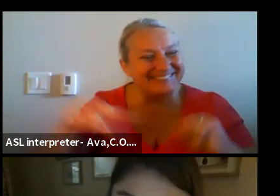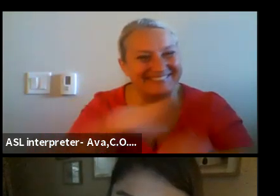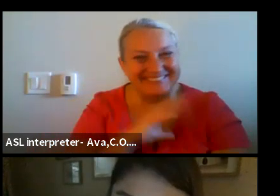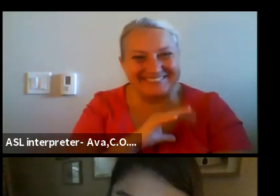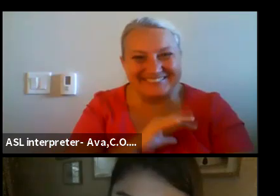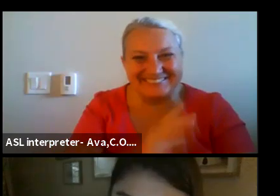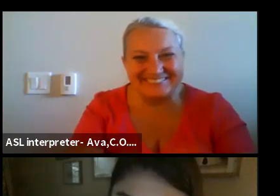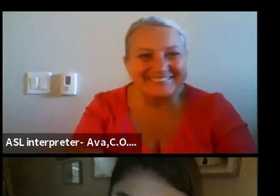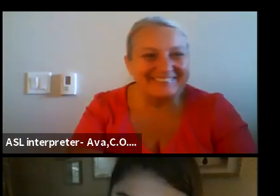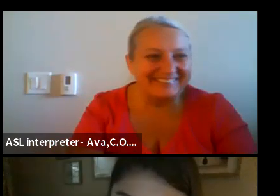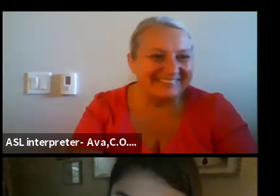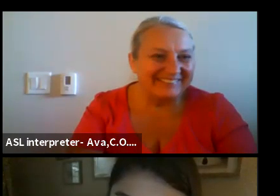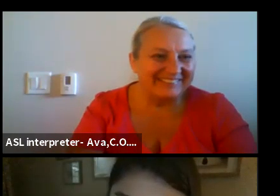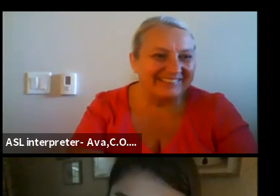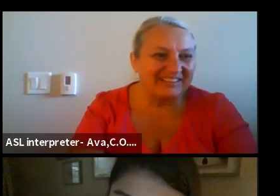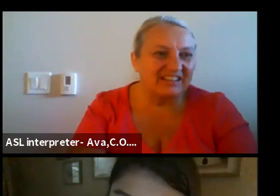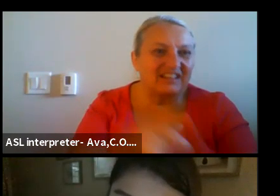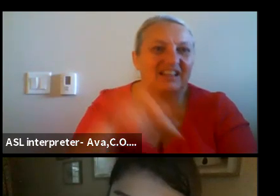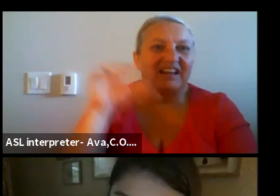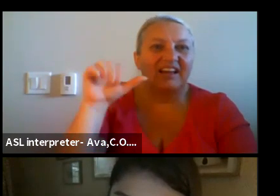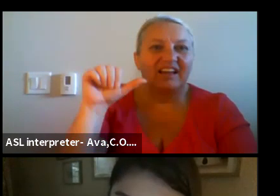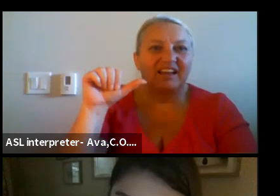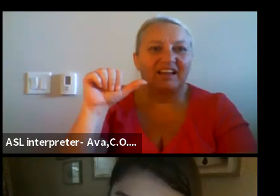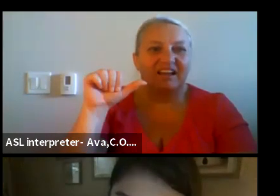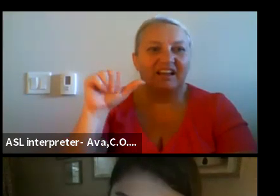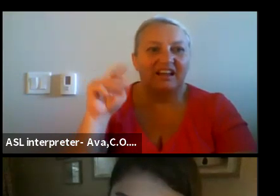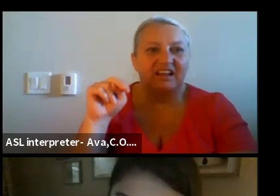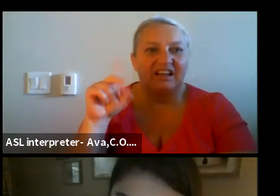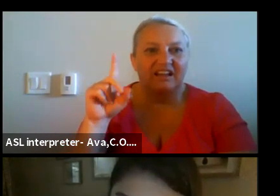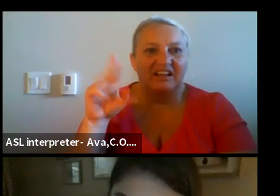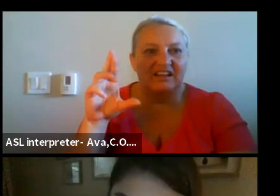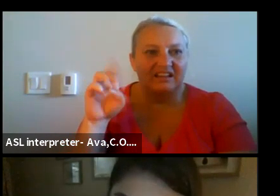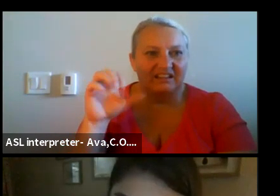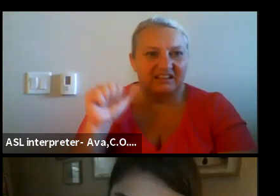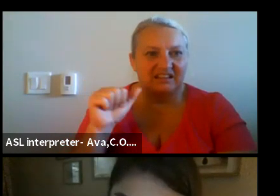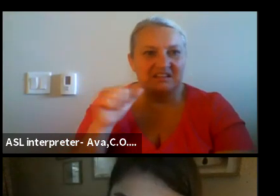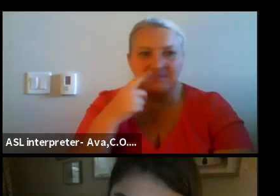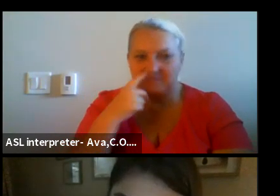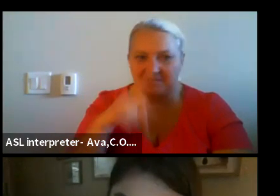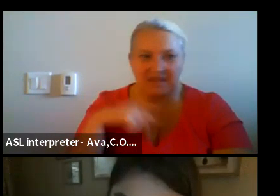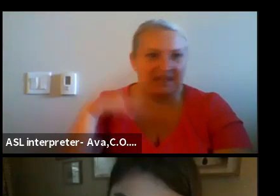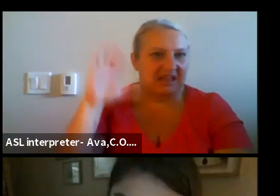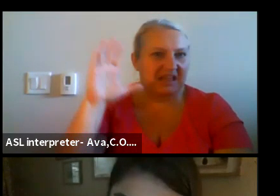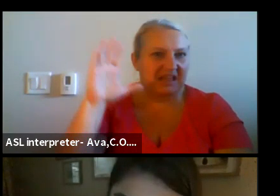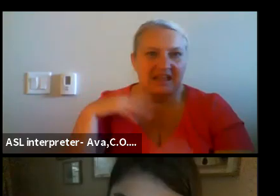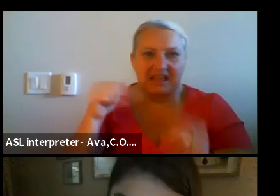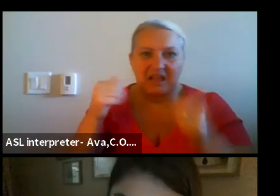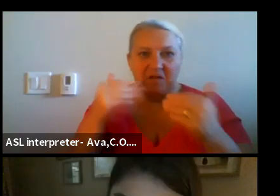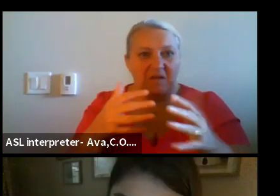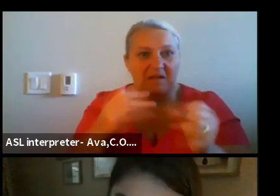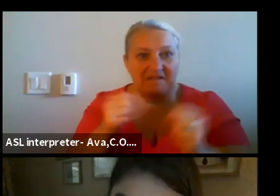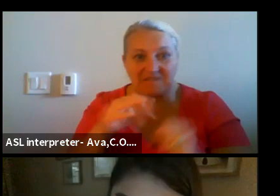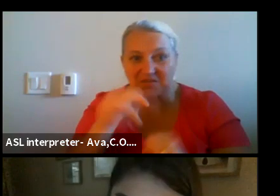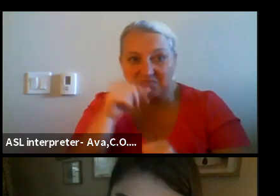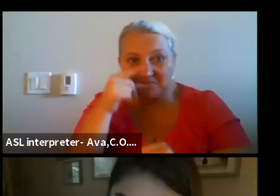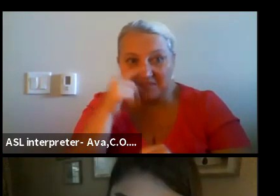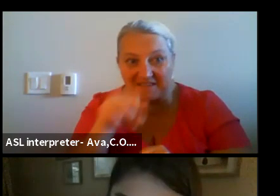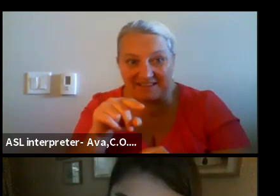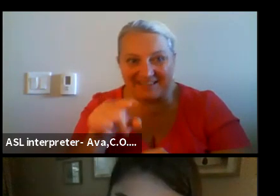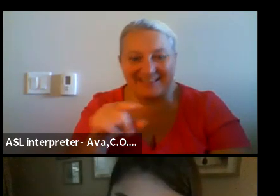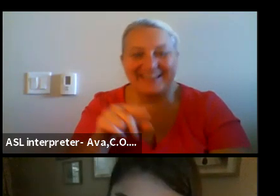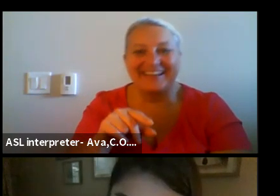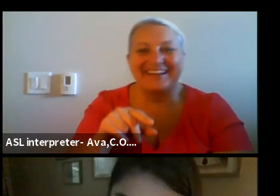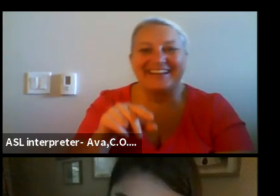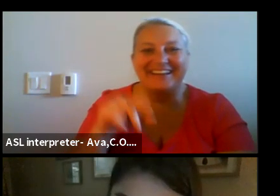Sorry. Yeah. So I can go real quickly if you don't mind. I